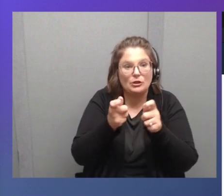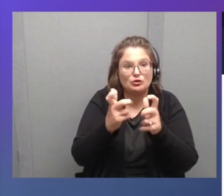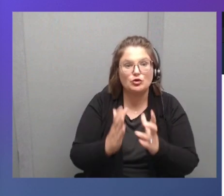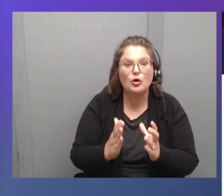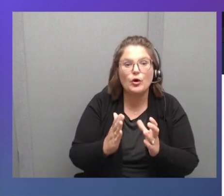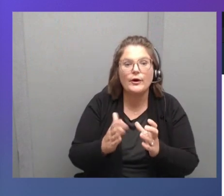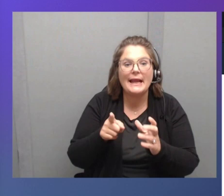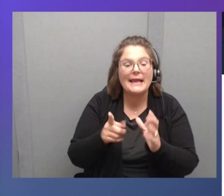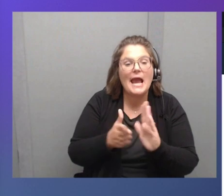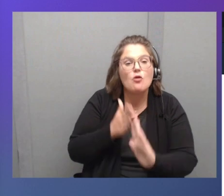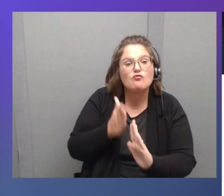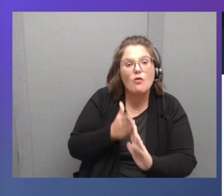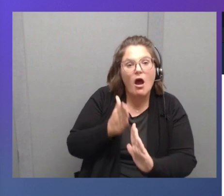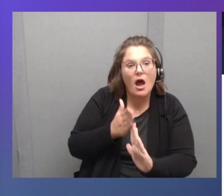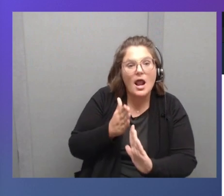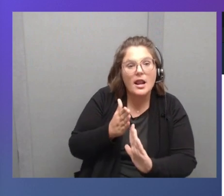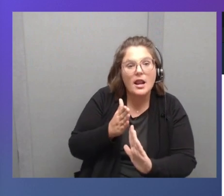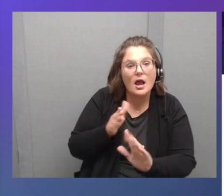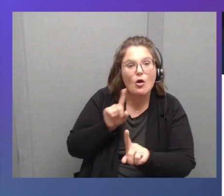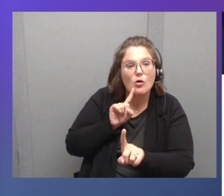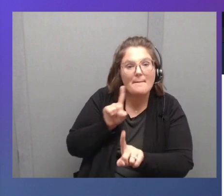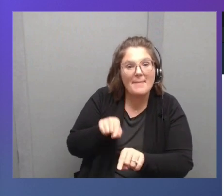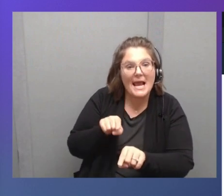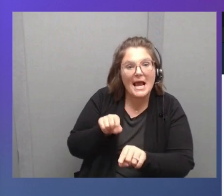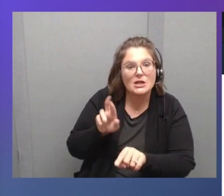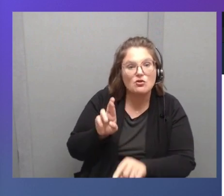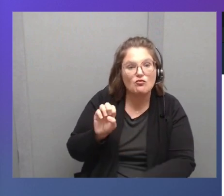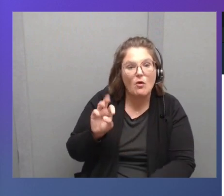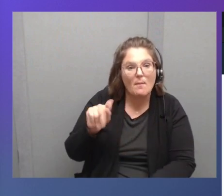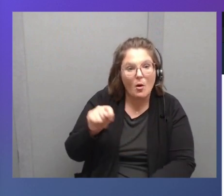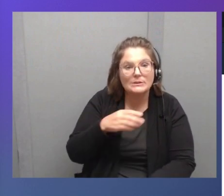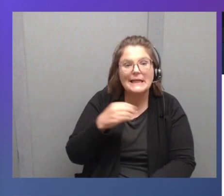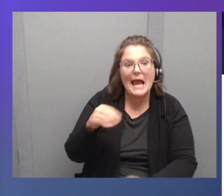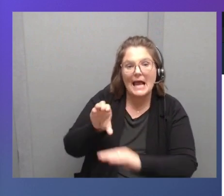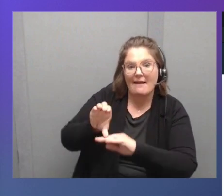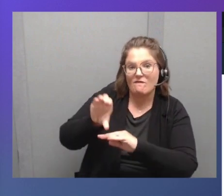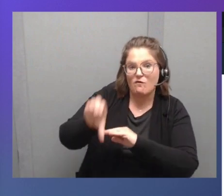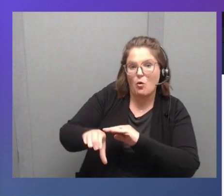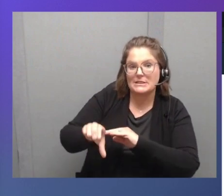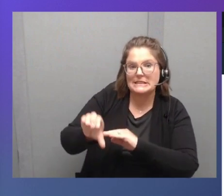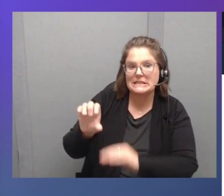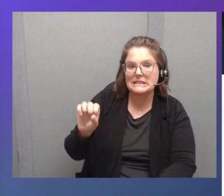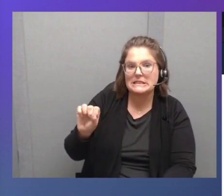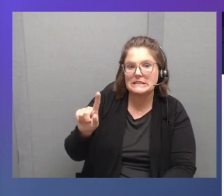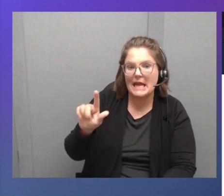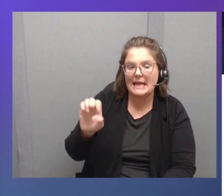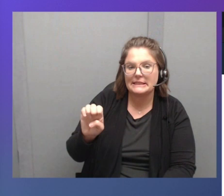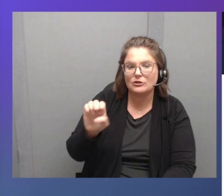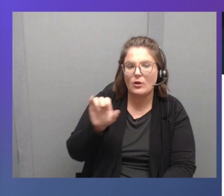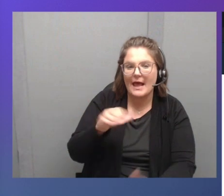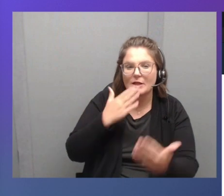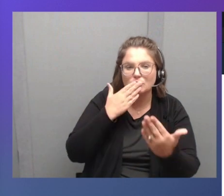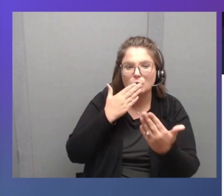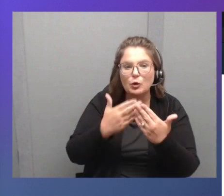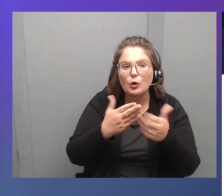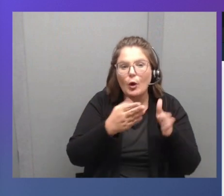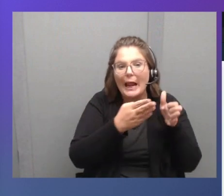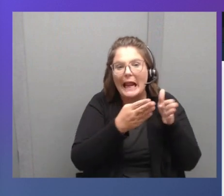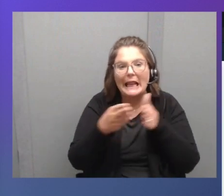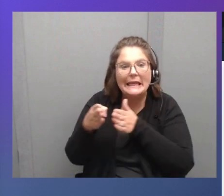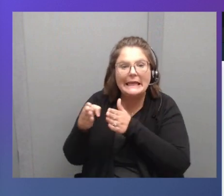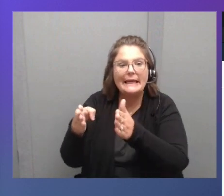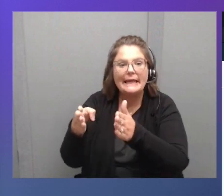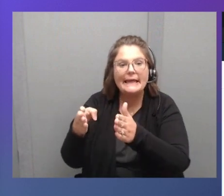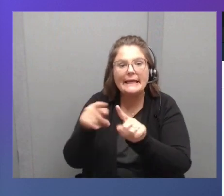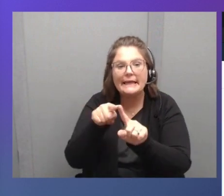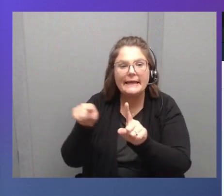commands on your servers and enforcing state. So I think that's probably a good segue to talk a